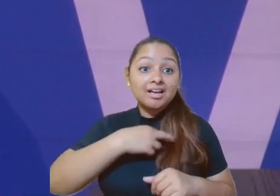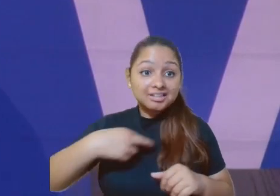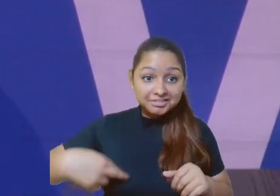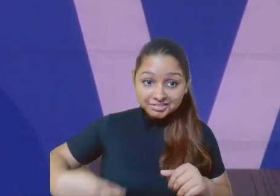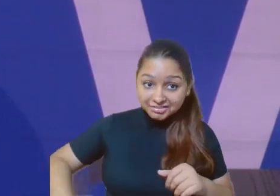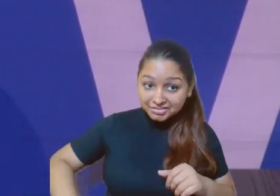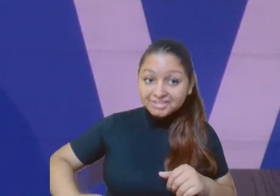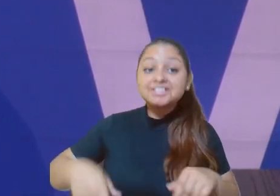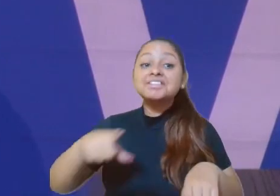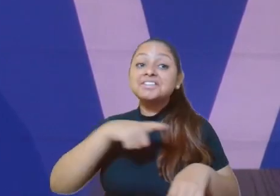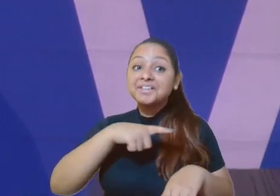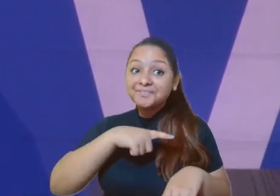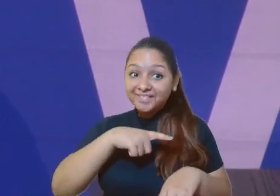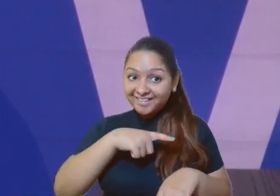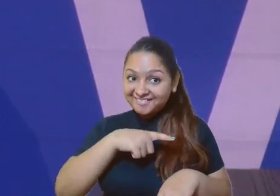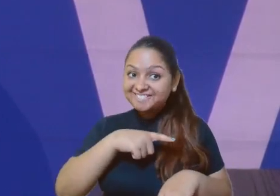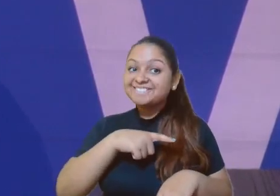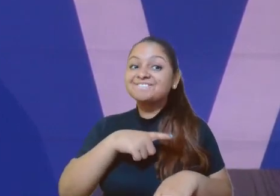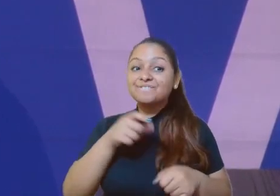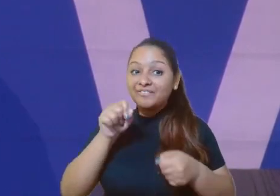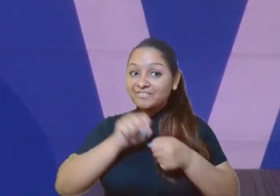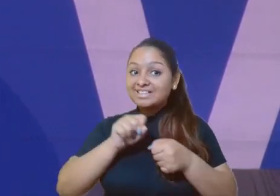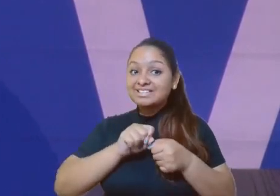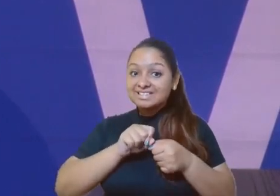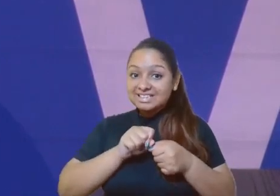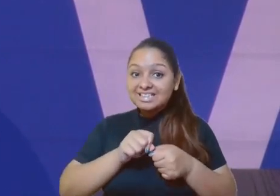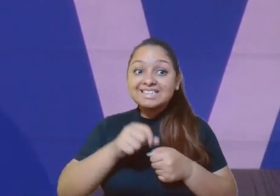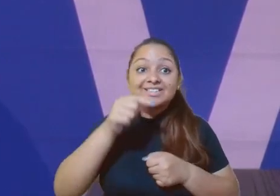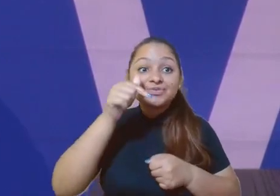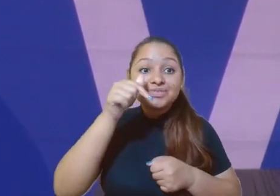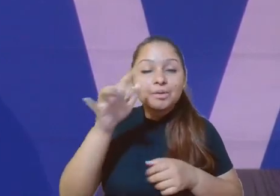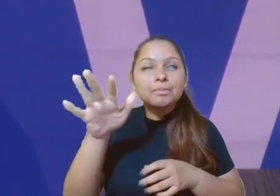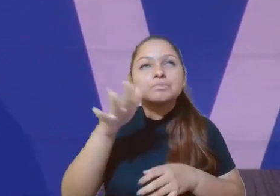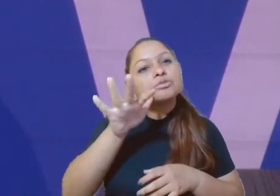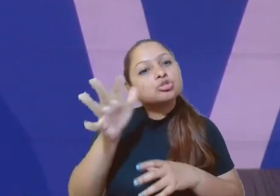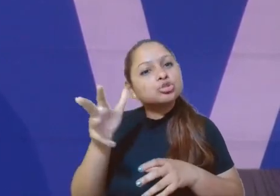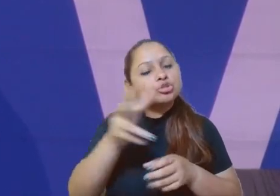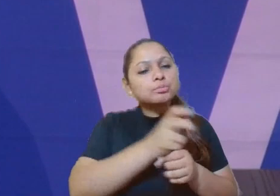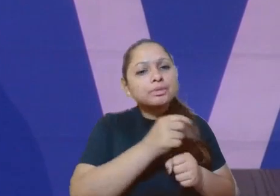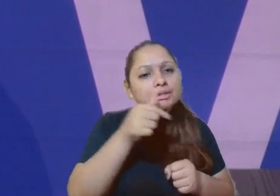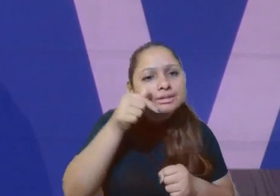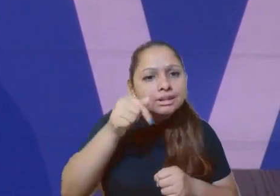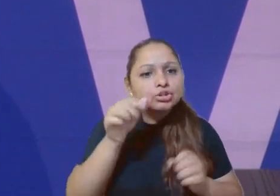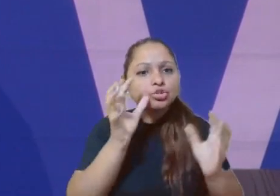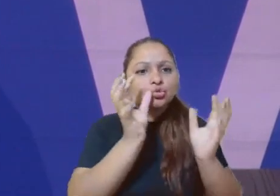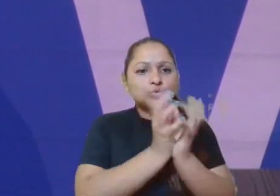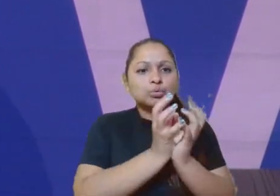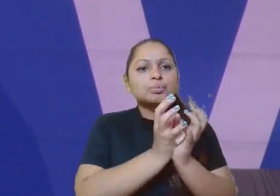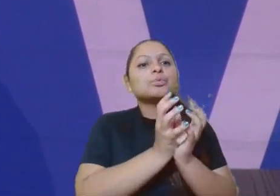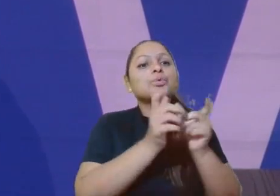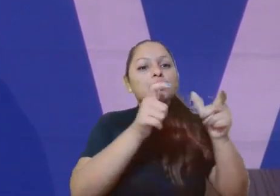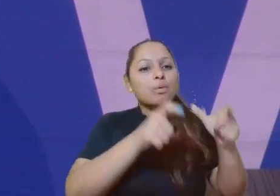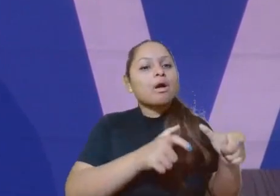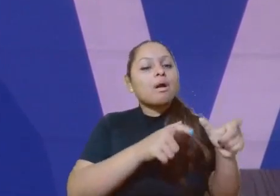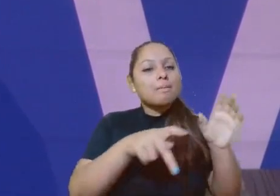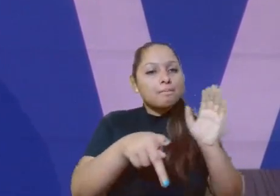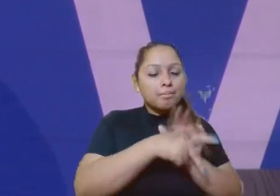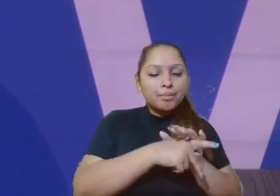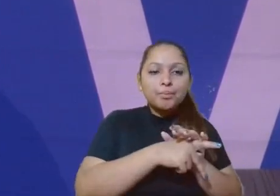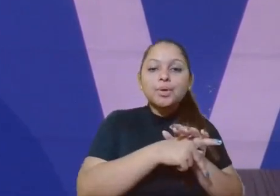Hub in China. So soon we are going to have 7 centers dedicated to developing base deep